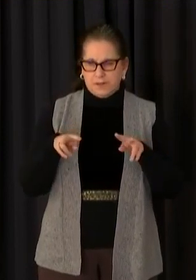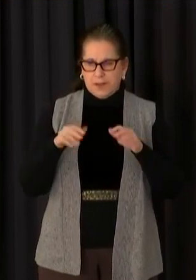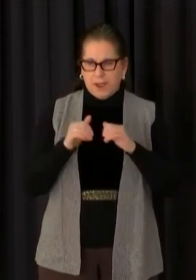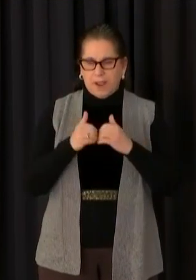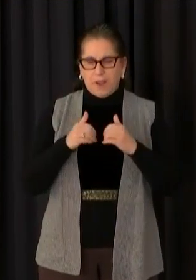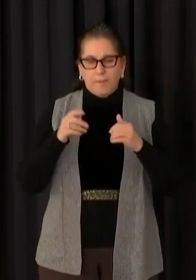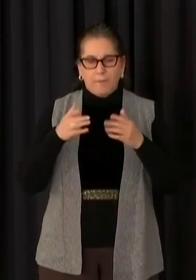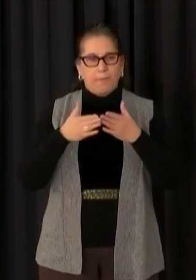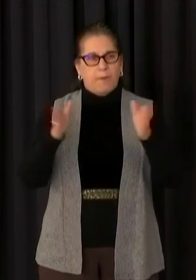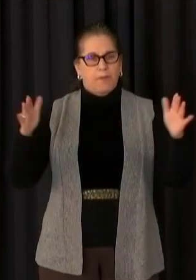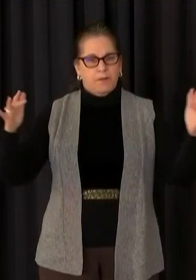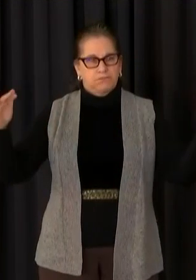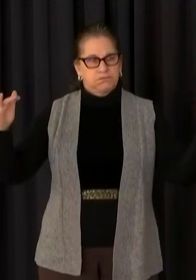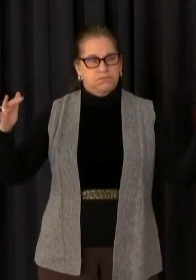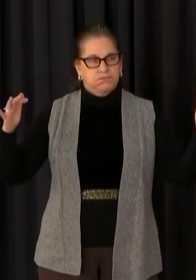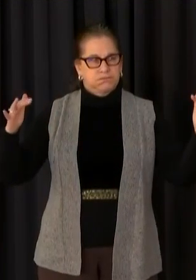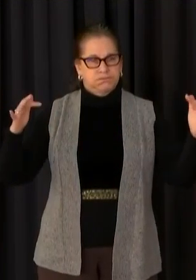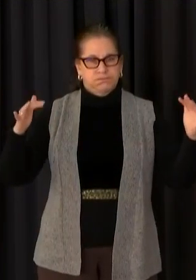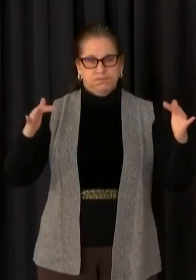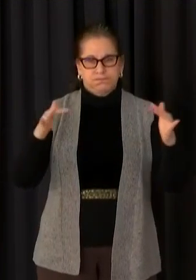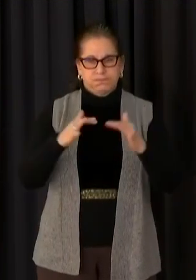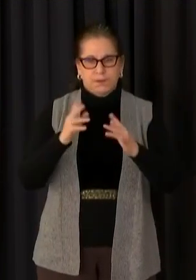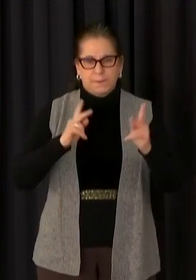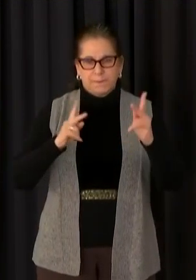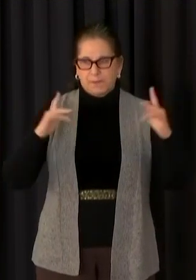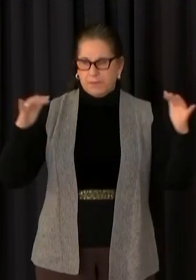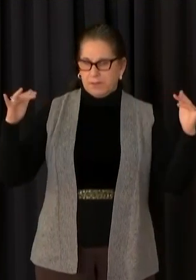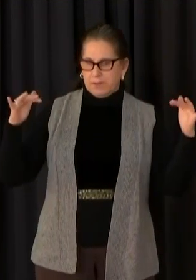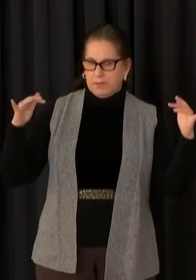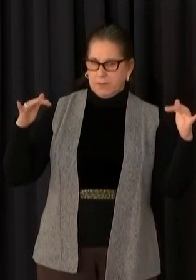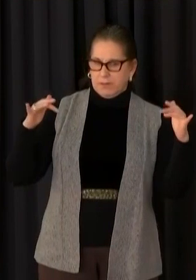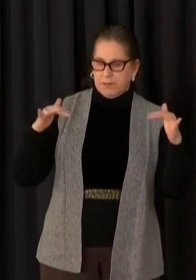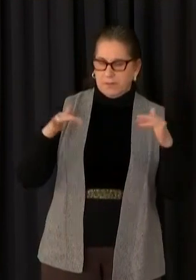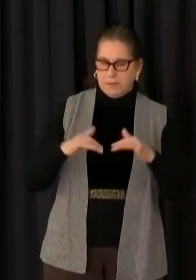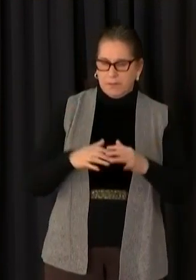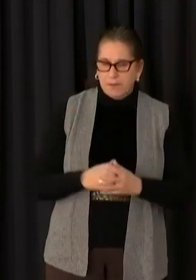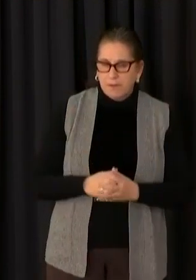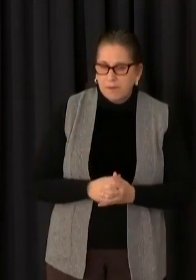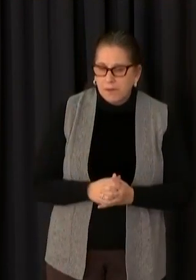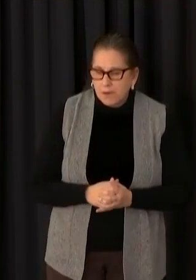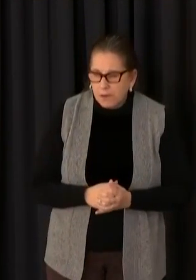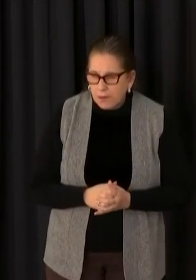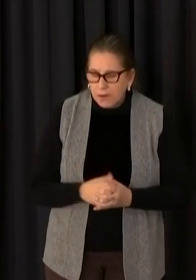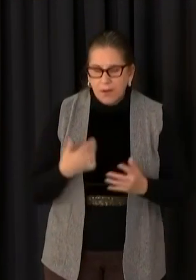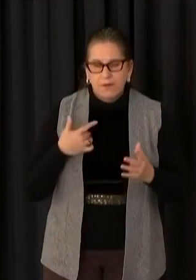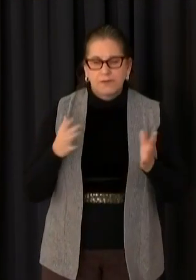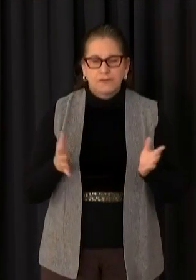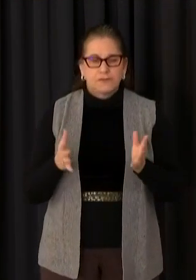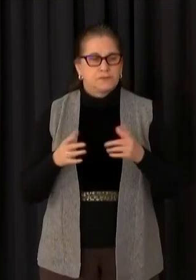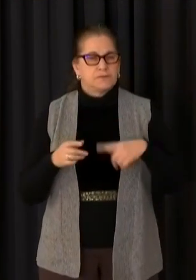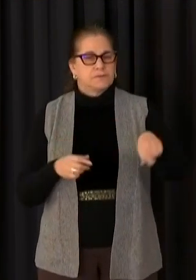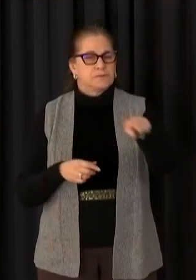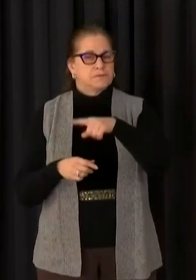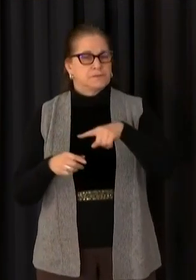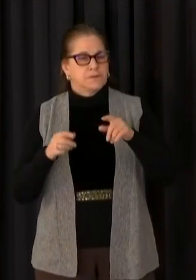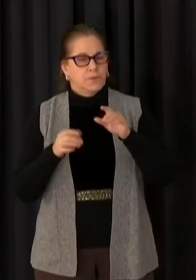gatherings where there are people. We encourage them to work with the Presidential Inauguration Committee as